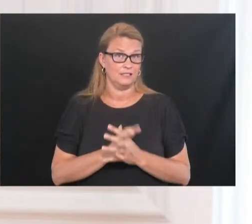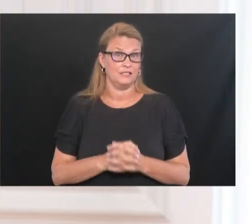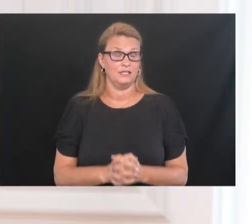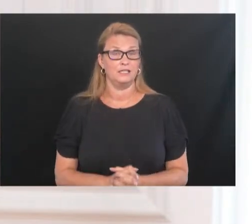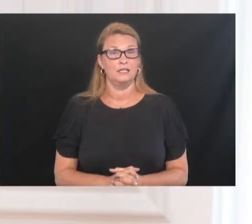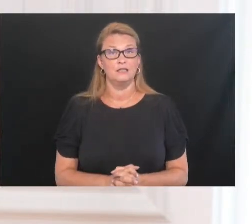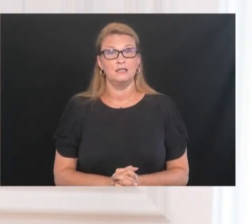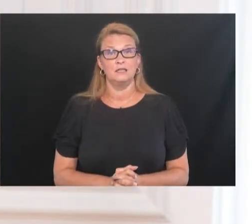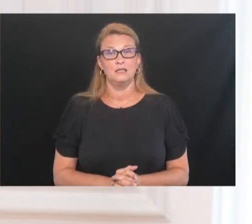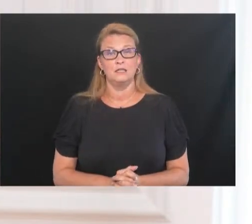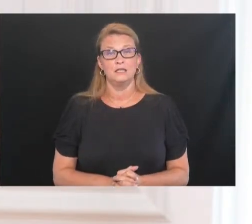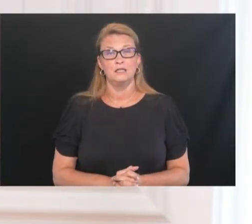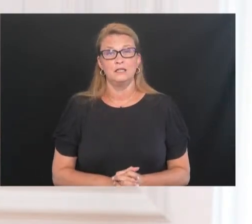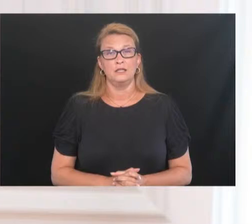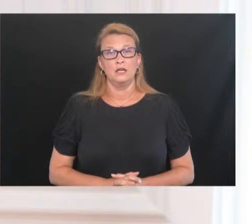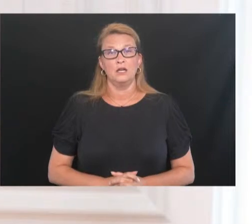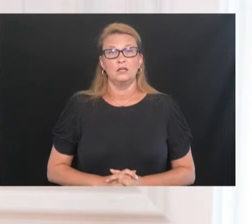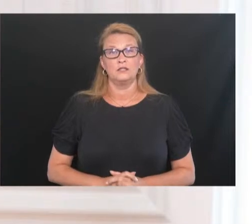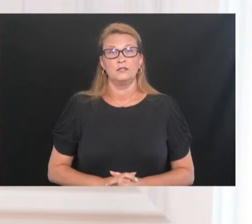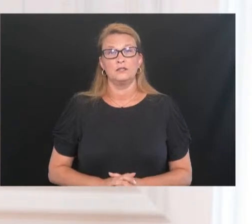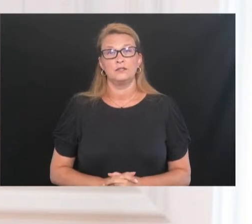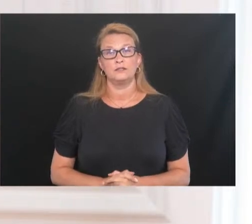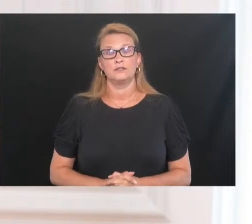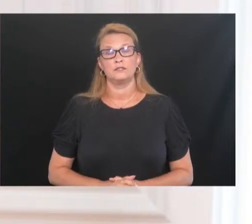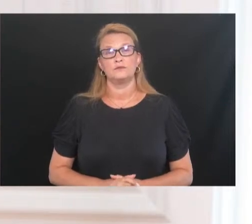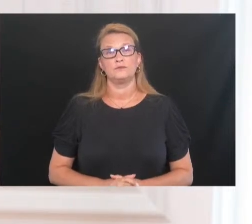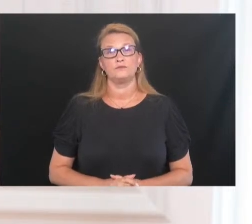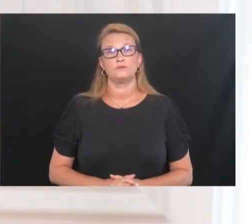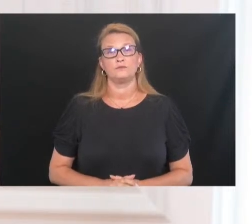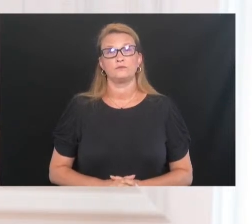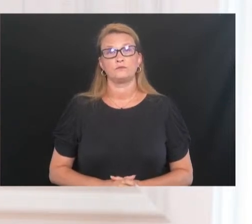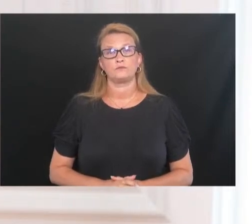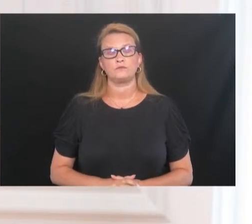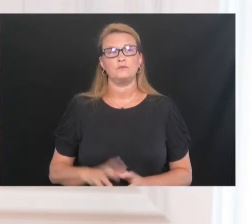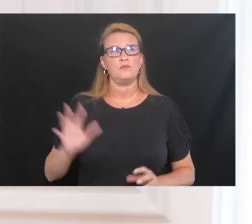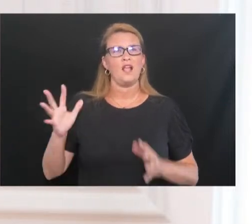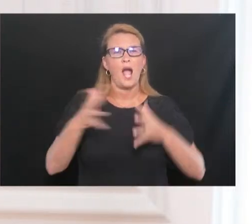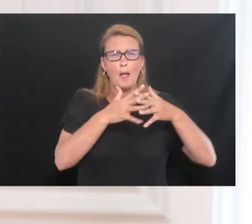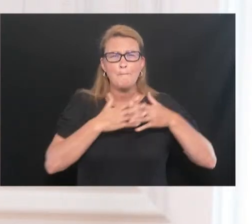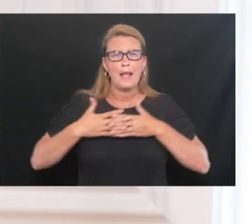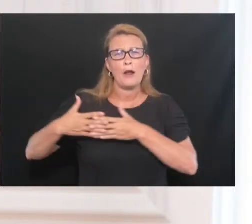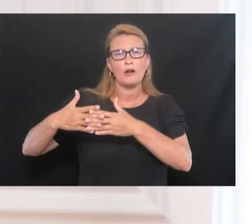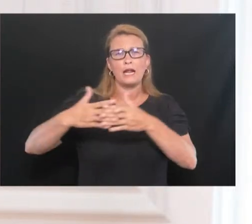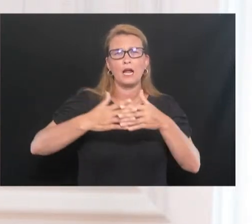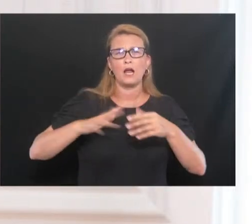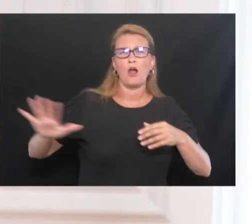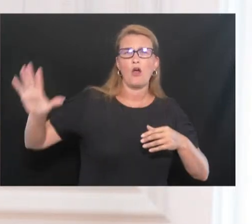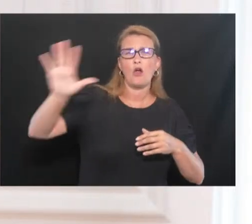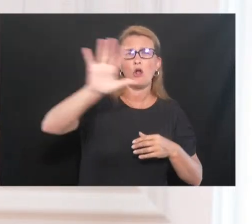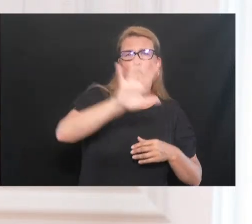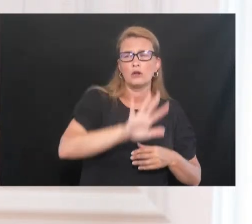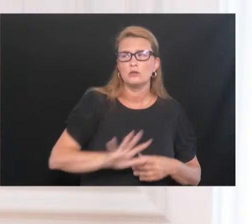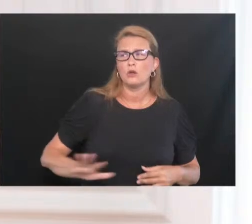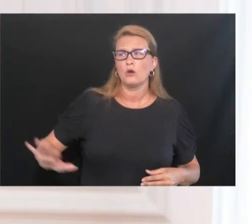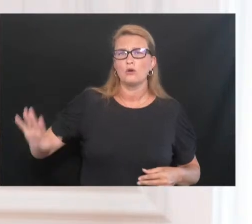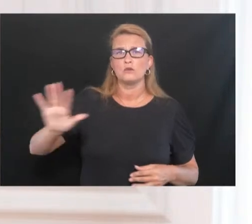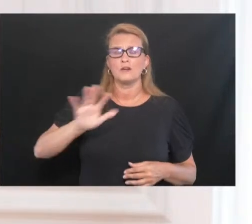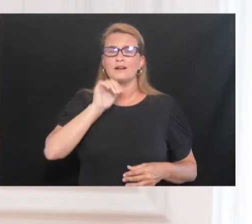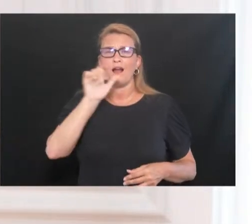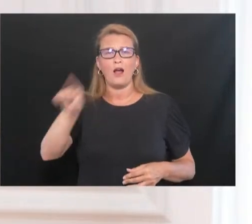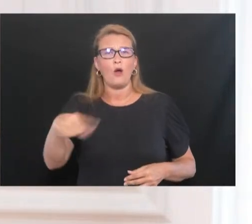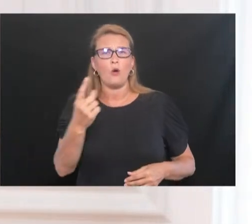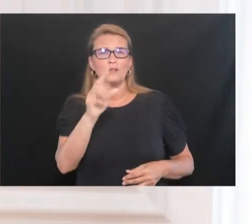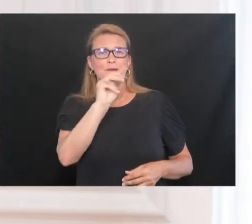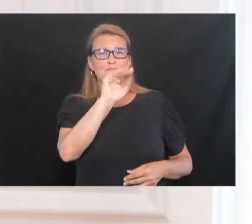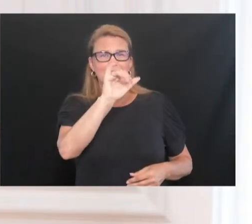brief, is that around the country, not just in Mississippi or Louisiana or Florida or Arkansas, but